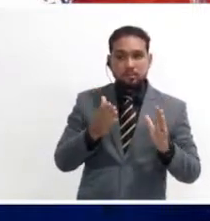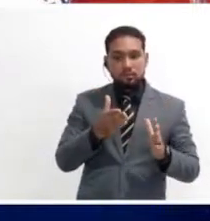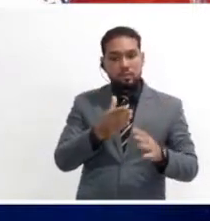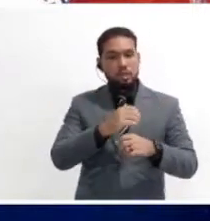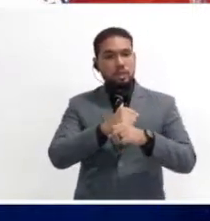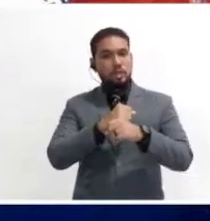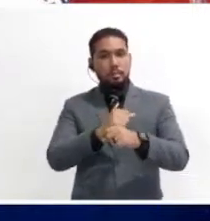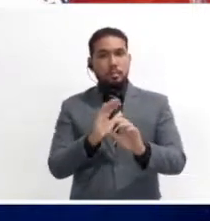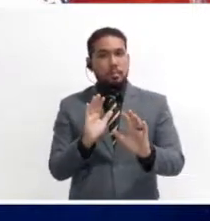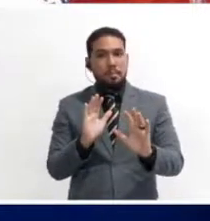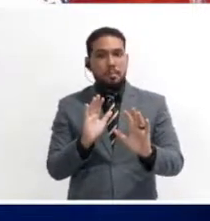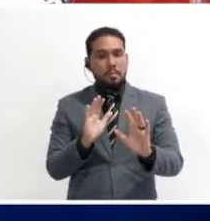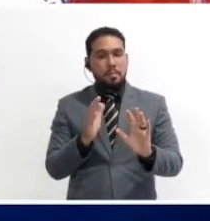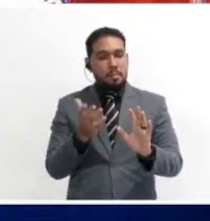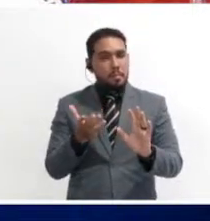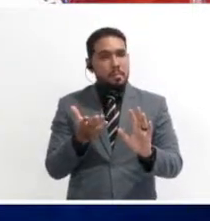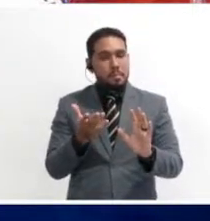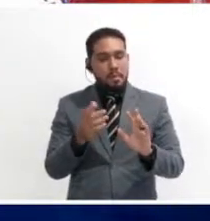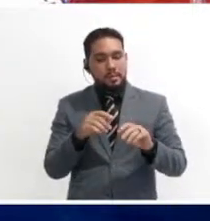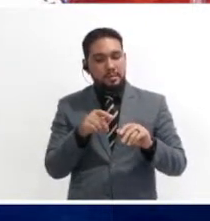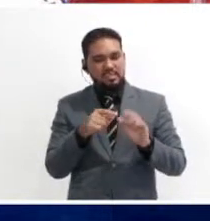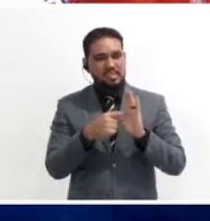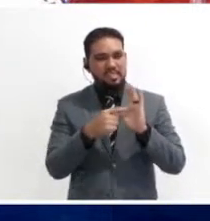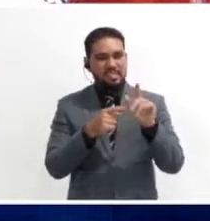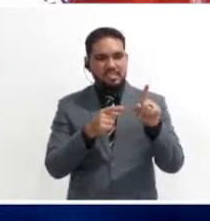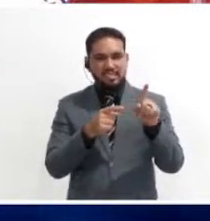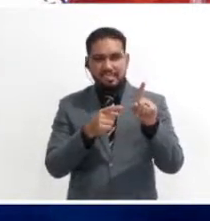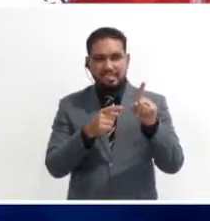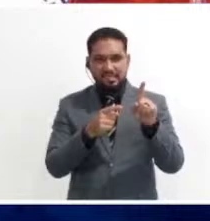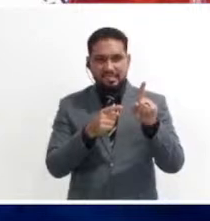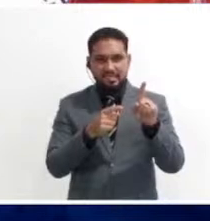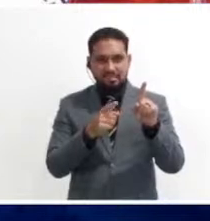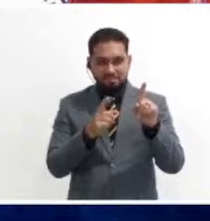So this is an example of a real part.